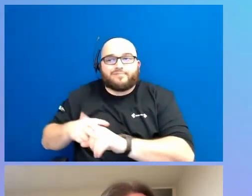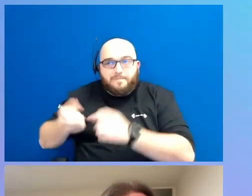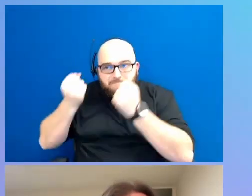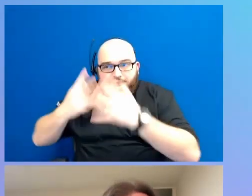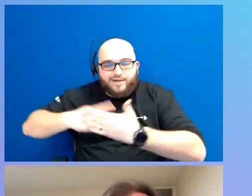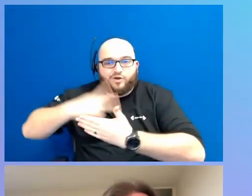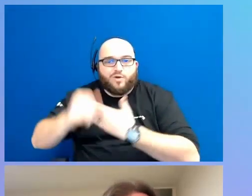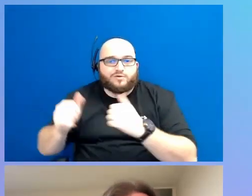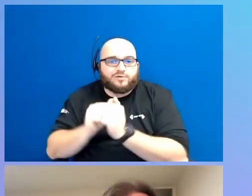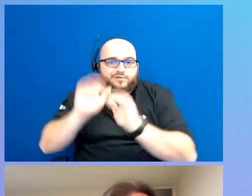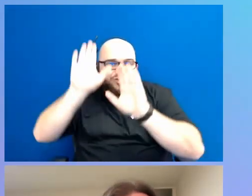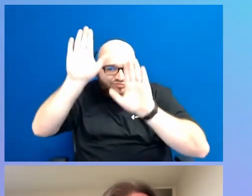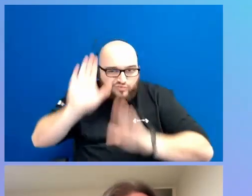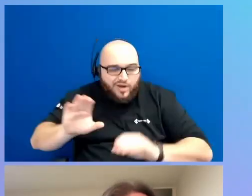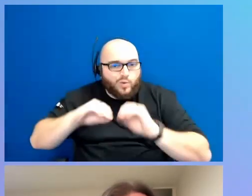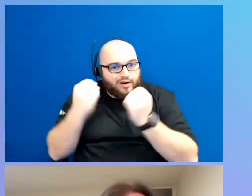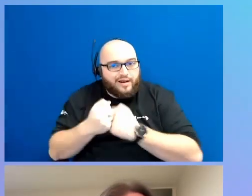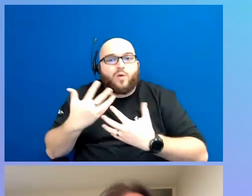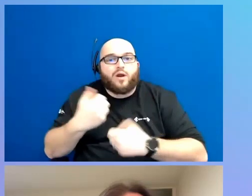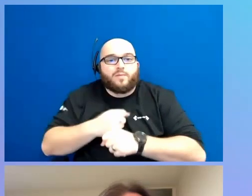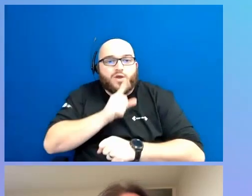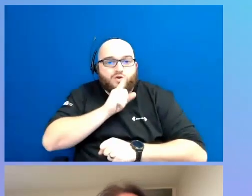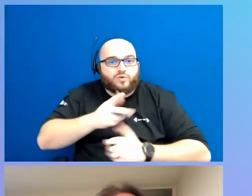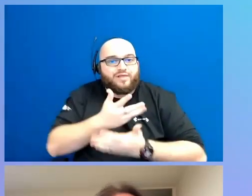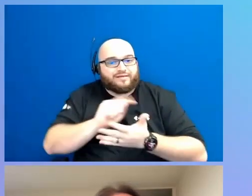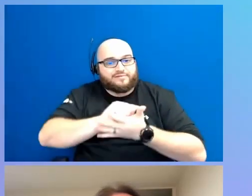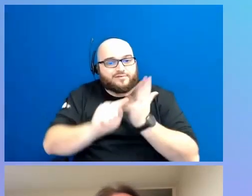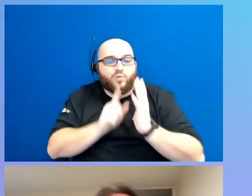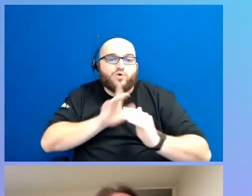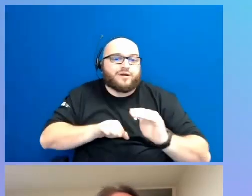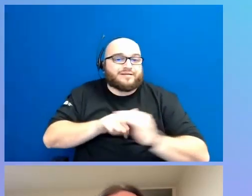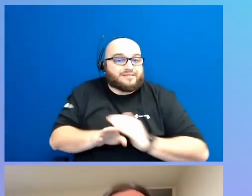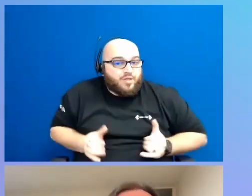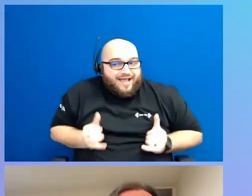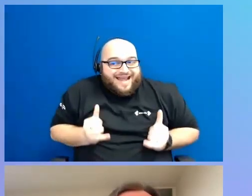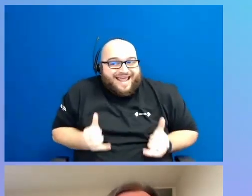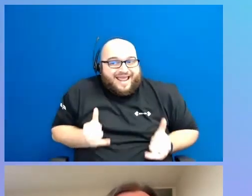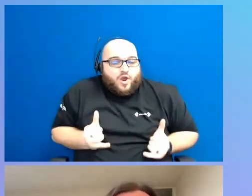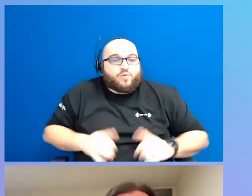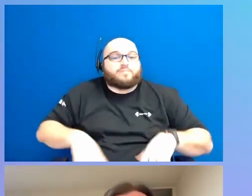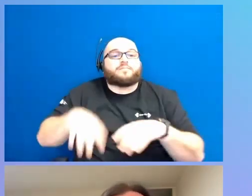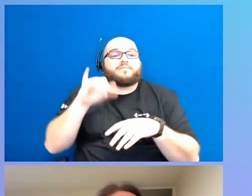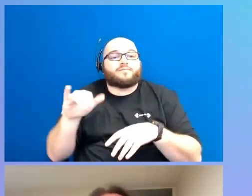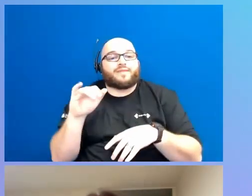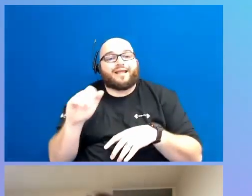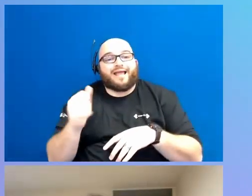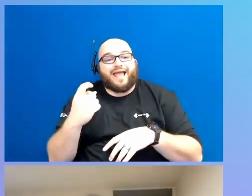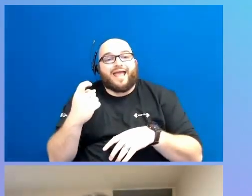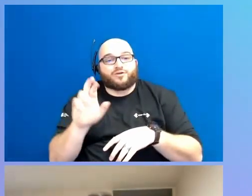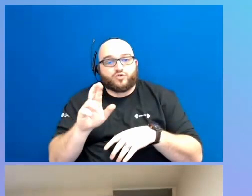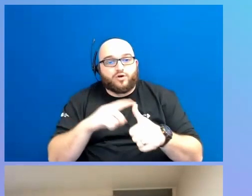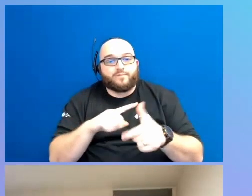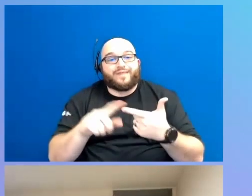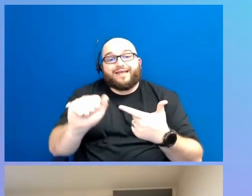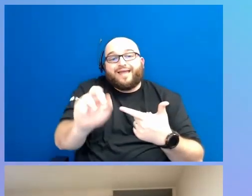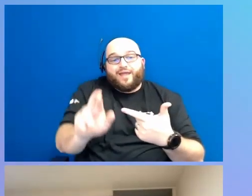organizations that wanted to make sure that things really were accessible now. The XR, AR, VR